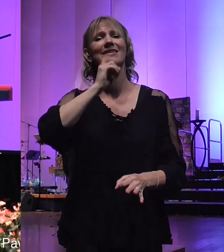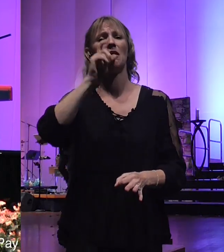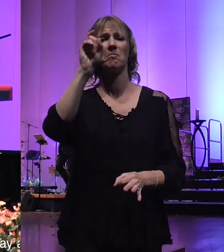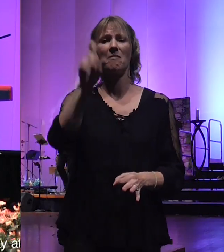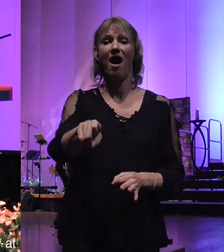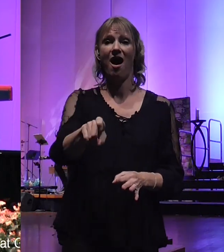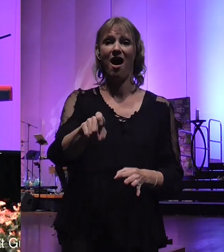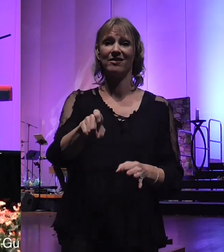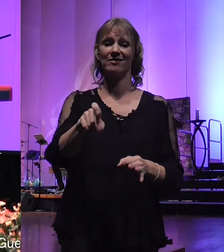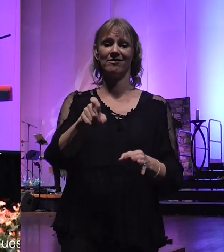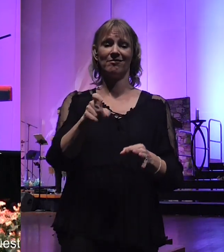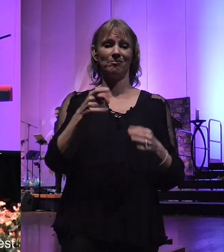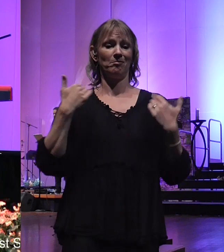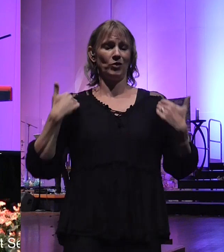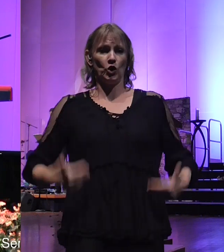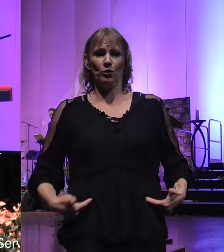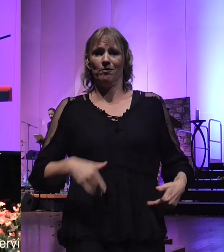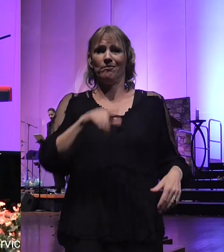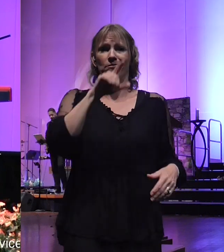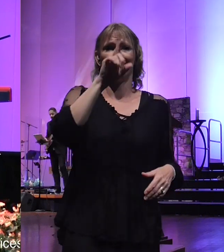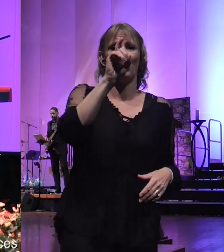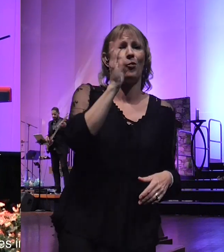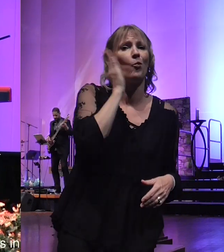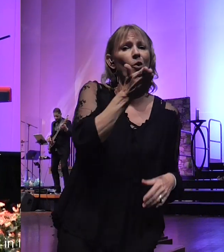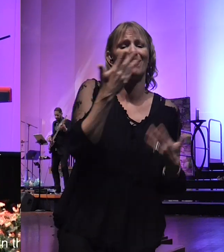a mortal would have quit by now.